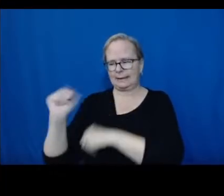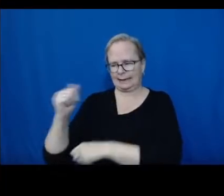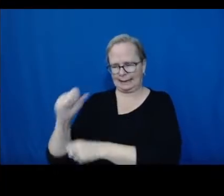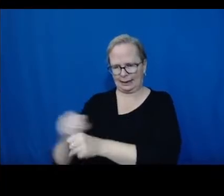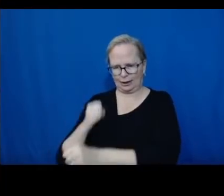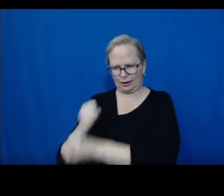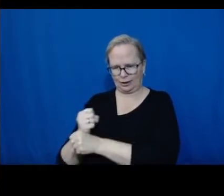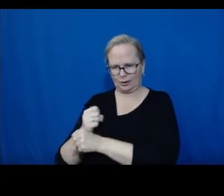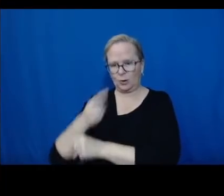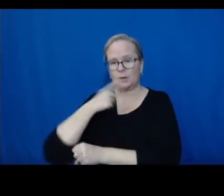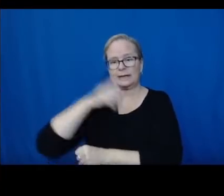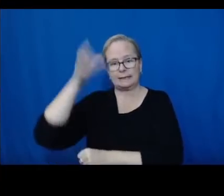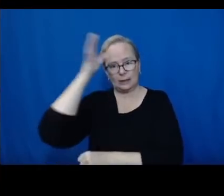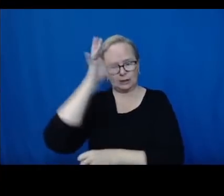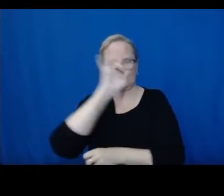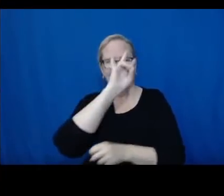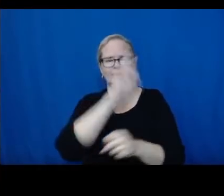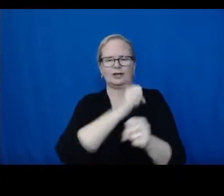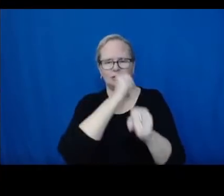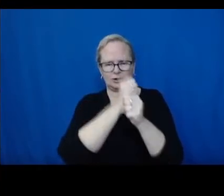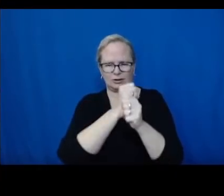girl.